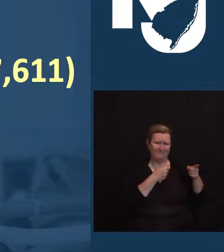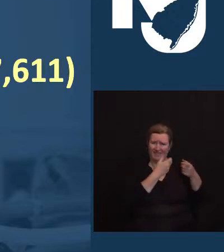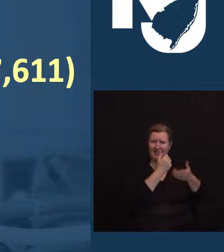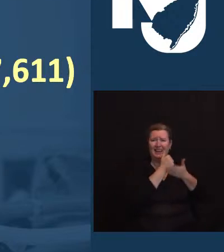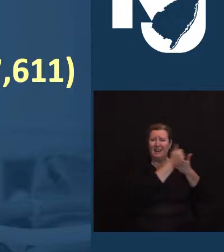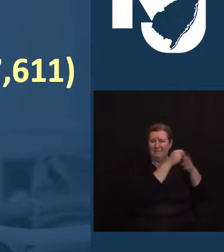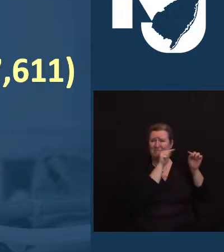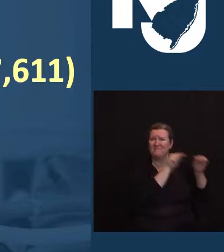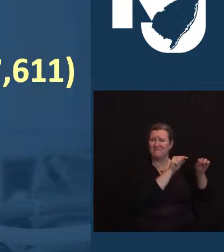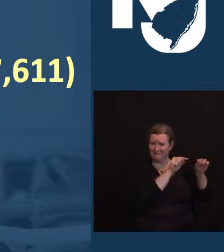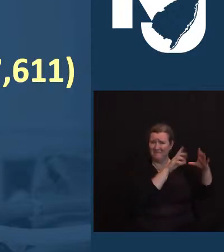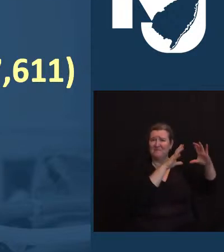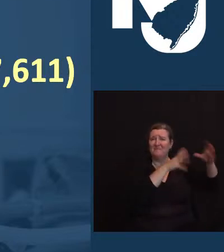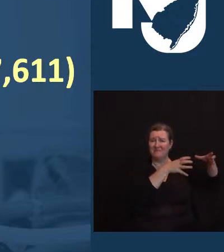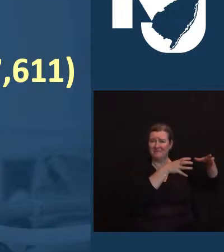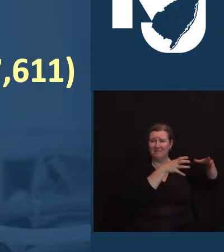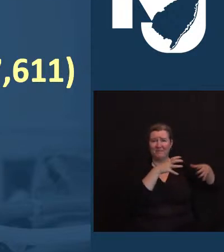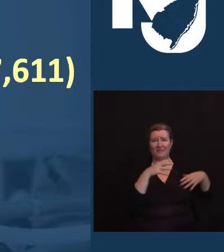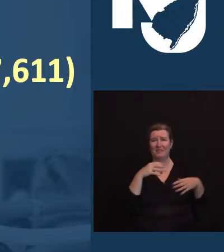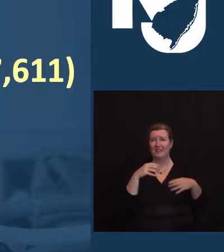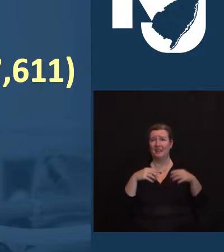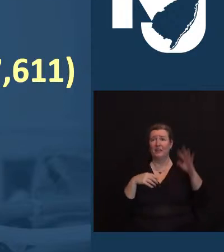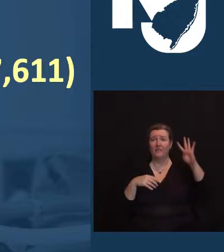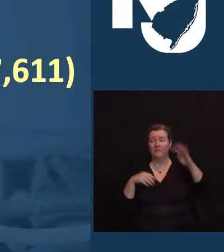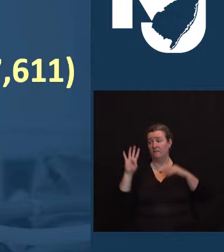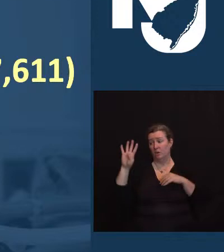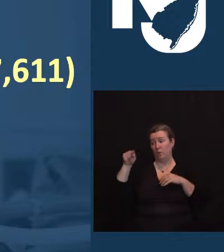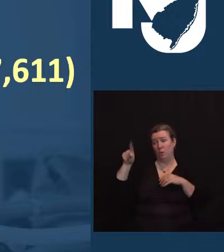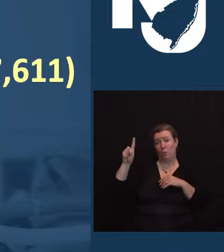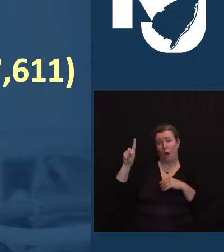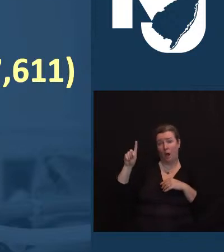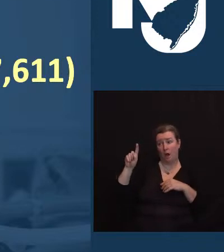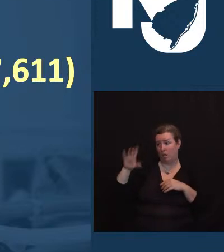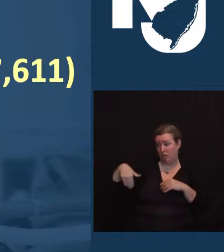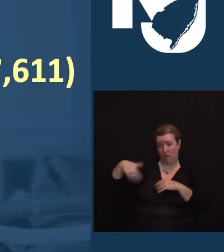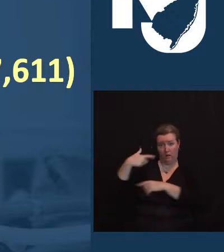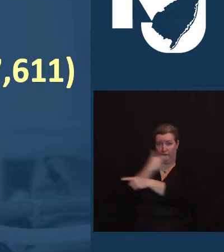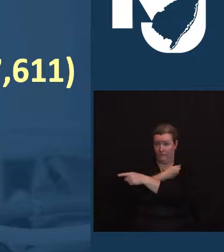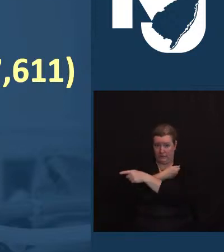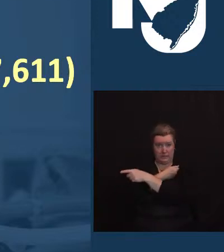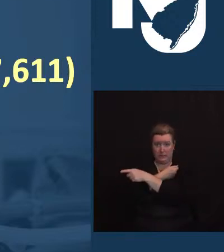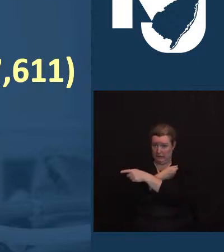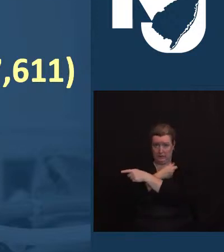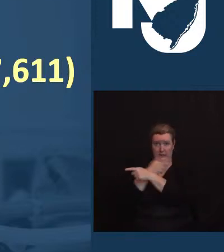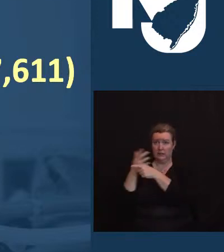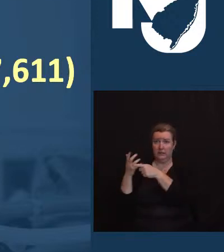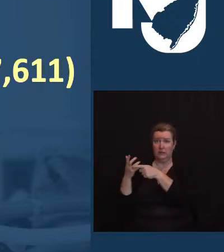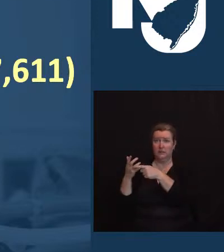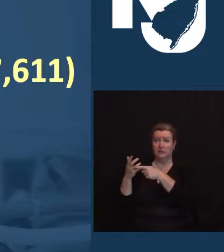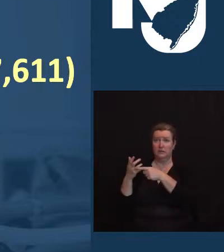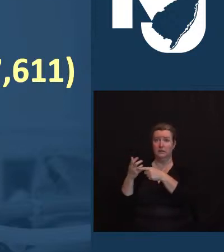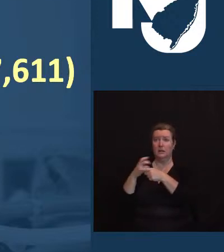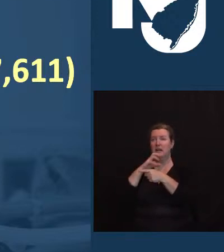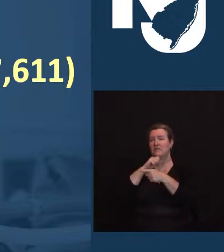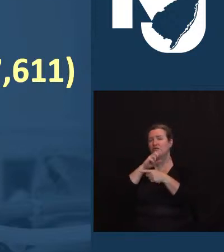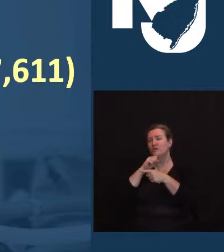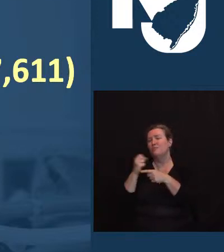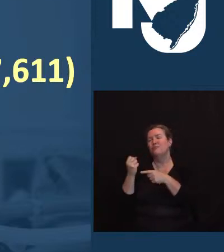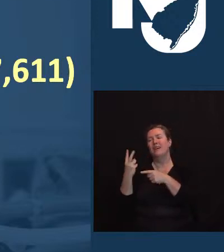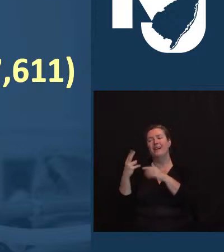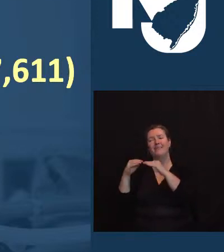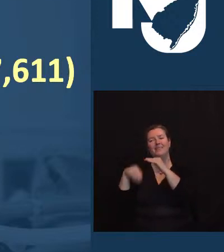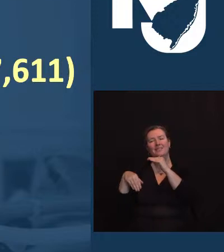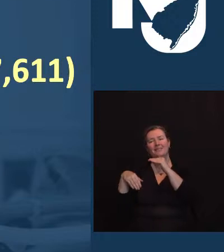also not forget that a good chunk of that 4.1 million are the kids I just referred to a minute ago, 11 and under, who just aren't eligible for